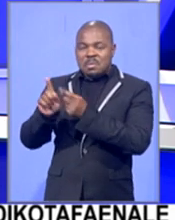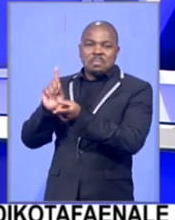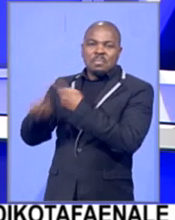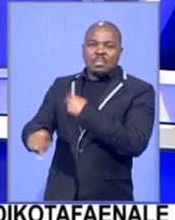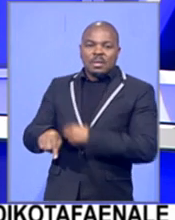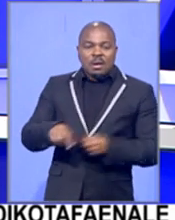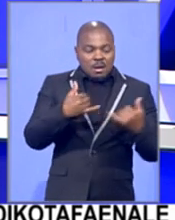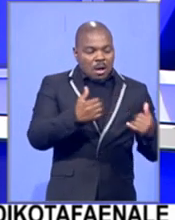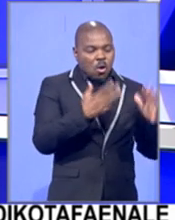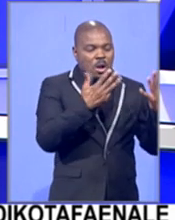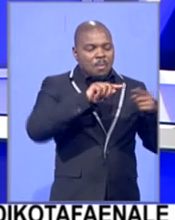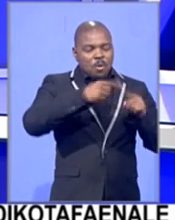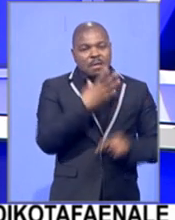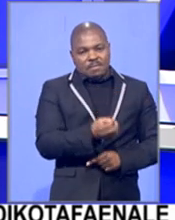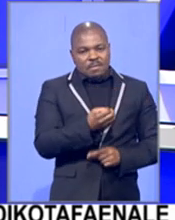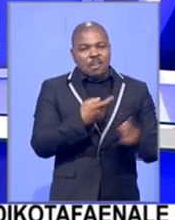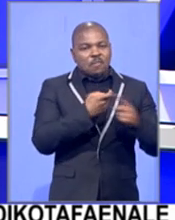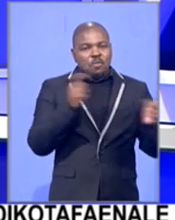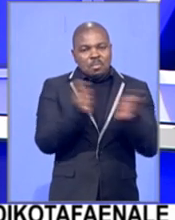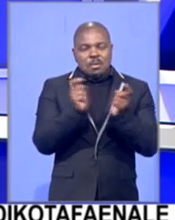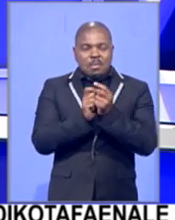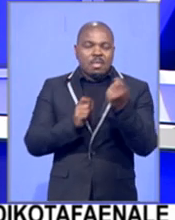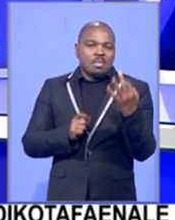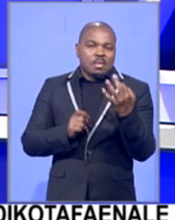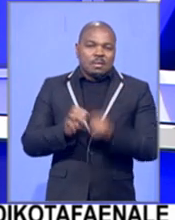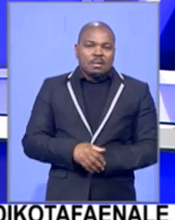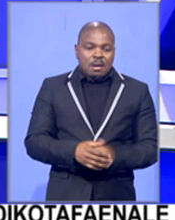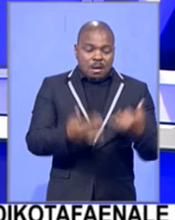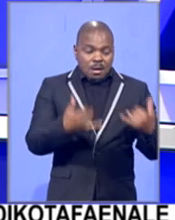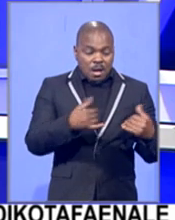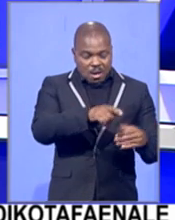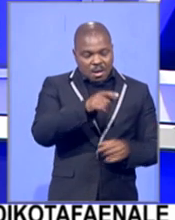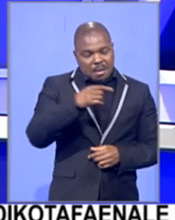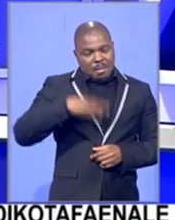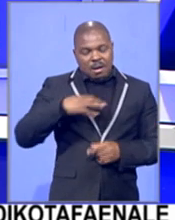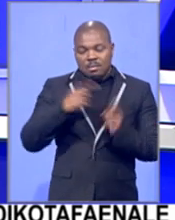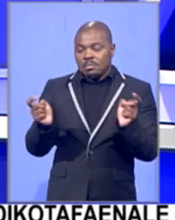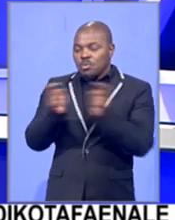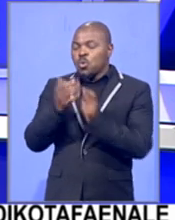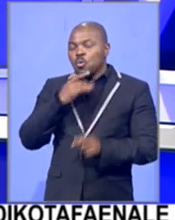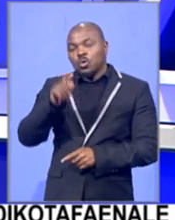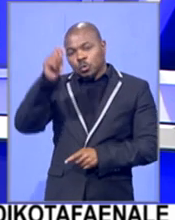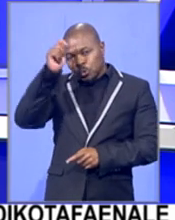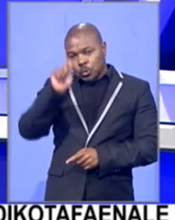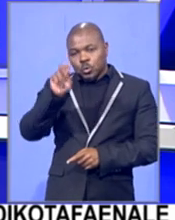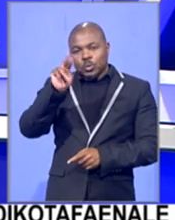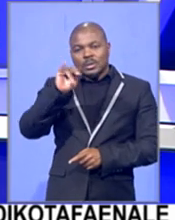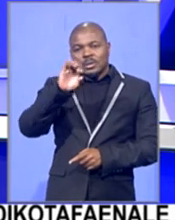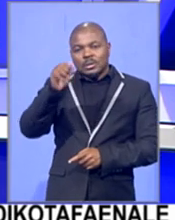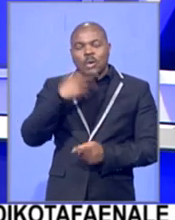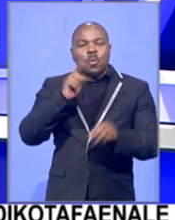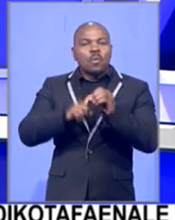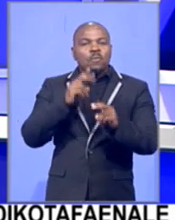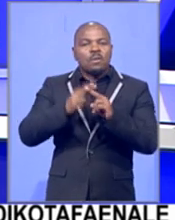ba nago le dintlha tse senyane dipapading tse tharo. Gabjalo Banyana Banyana ba tla lebana le Tunisia dikota finaleng